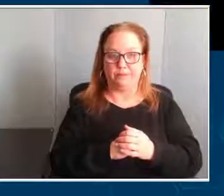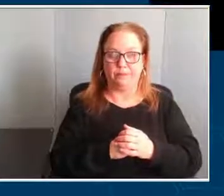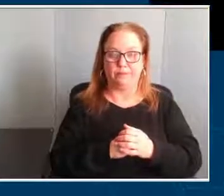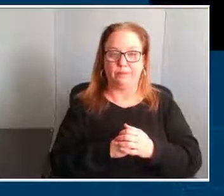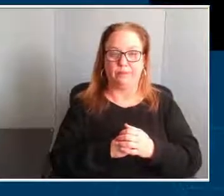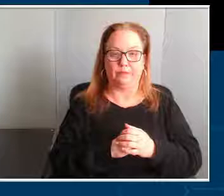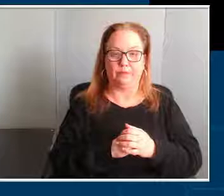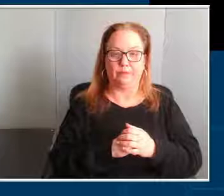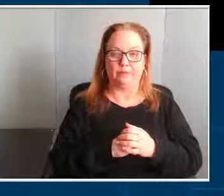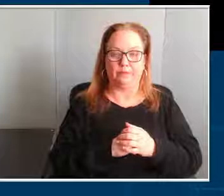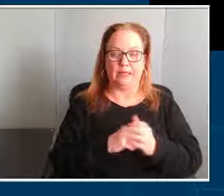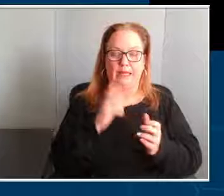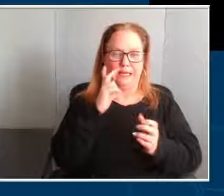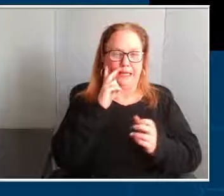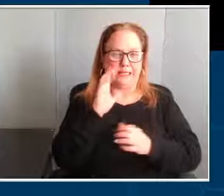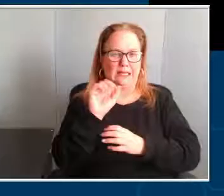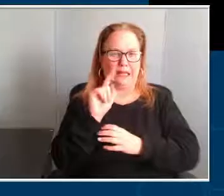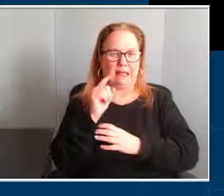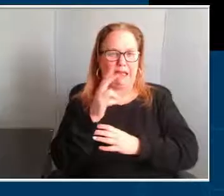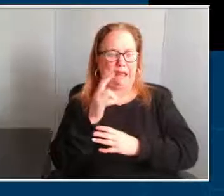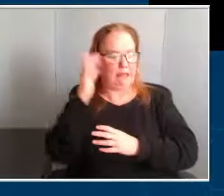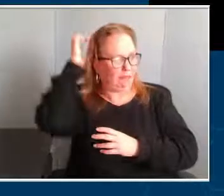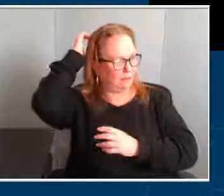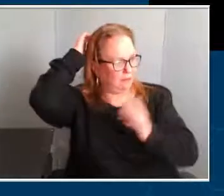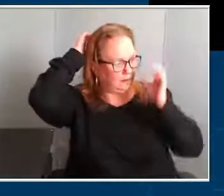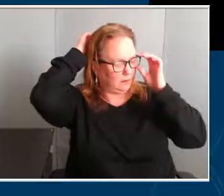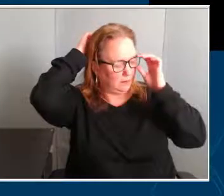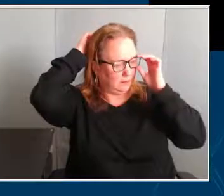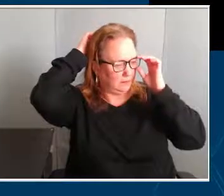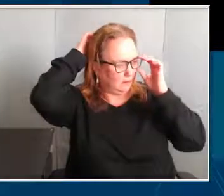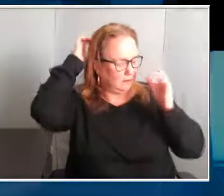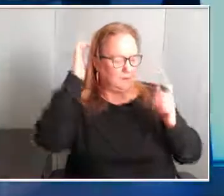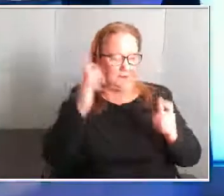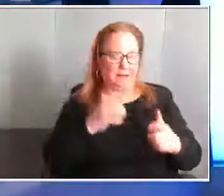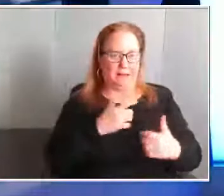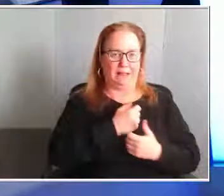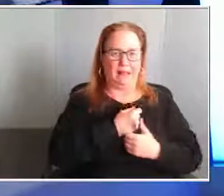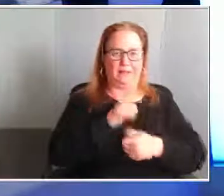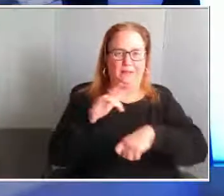that catheter for a second? Yes. Can I actually touch it? Oh, I love touching. Oh, yeah. Touching a little It's all yours.